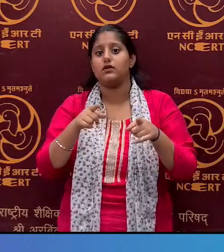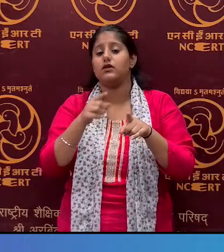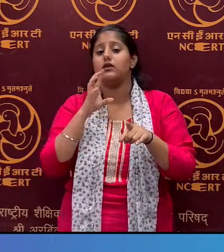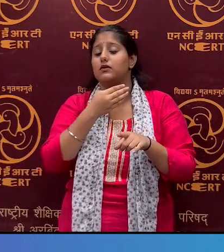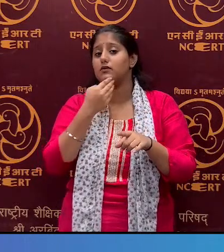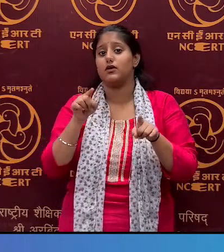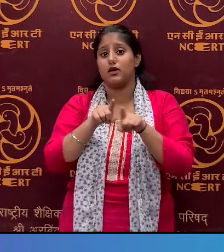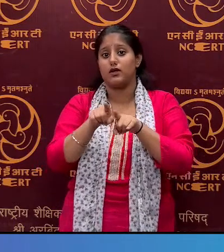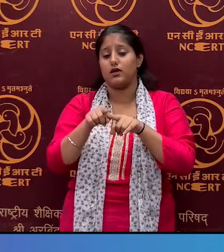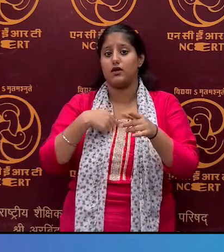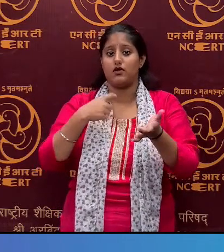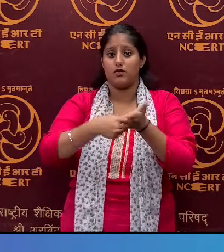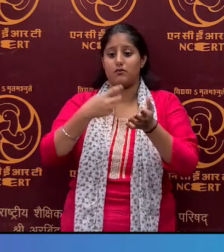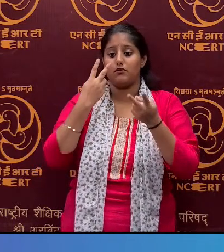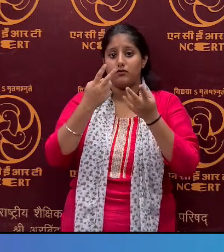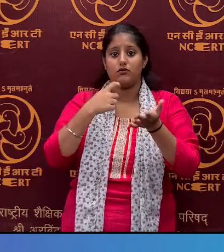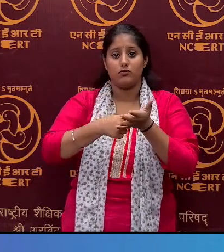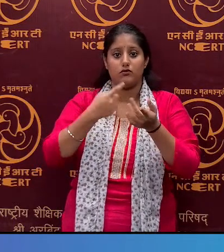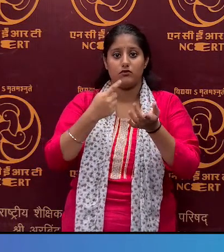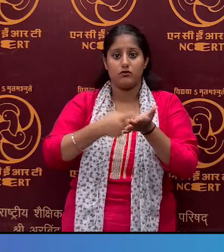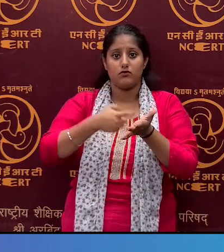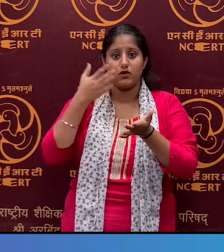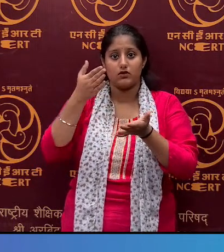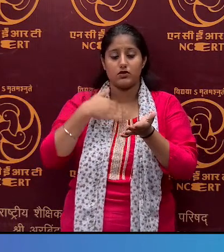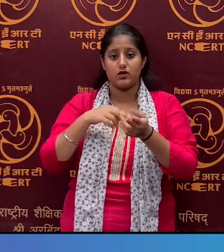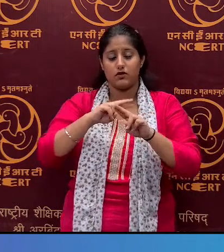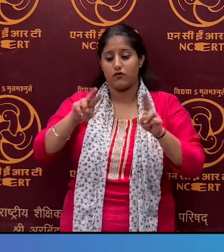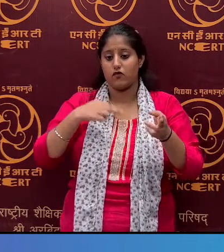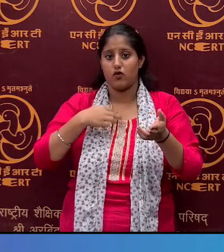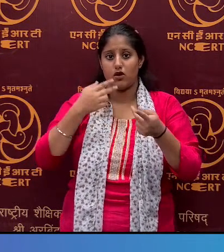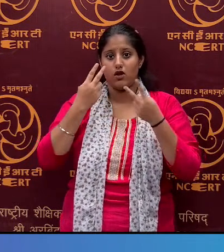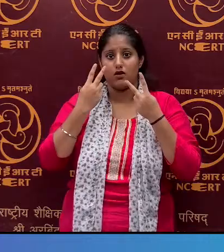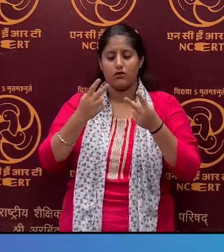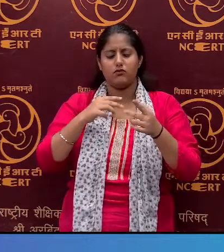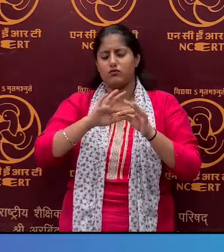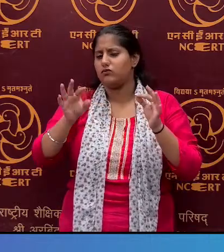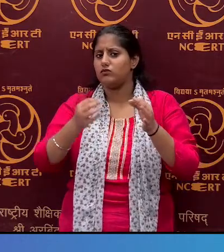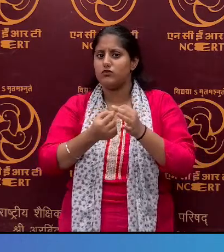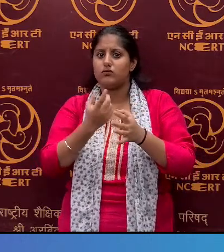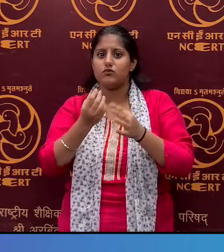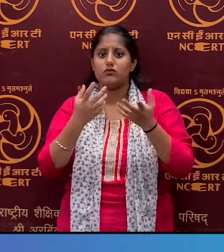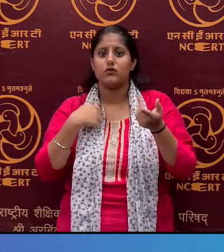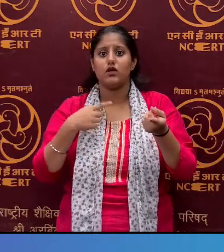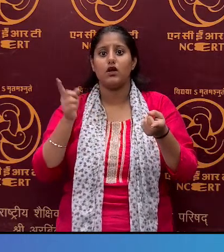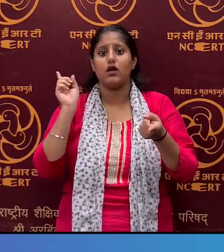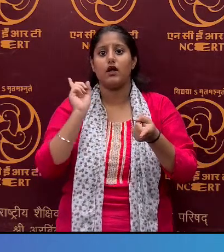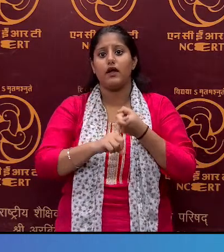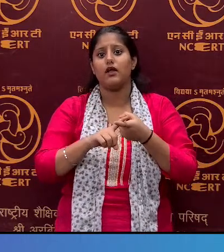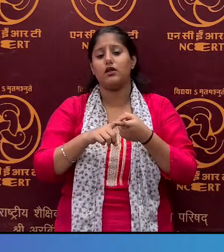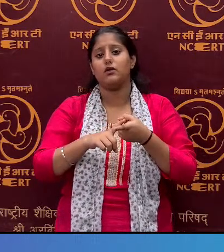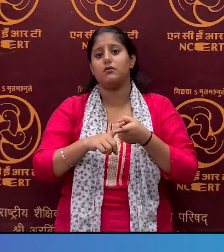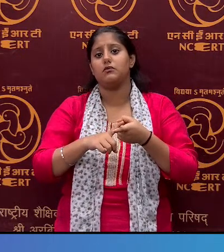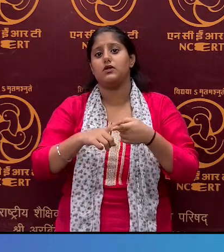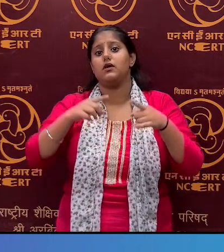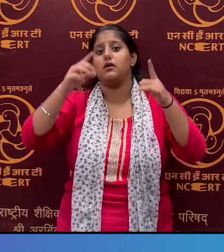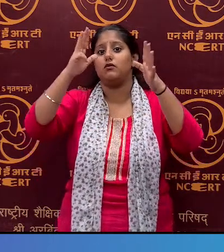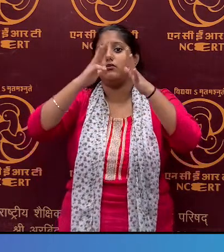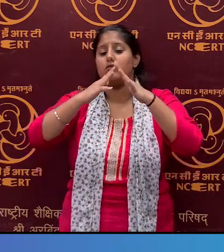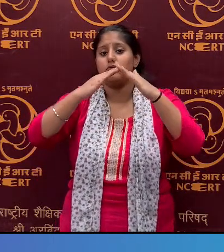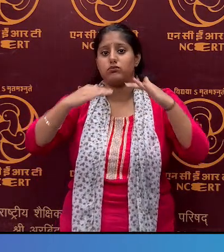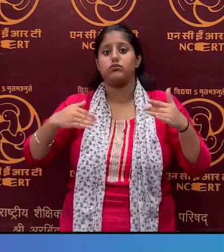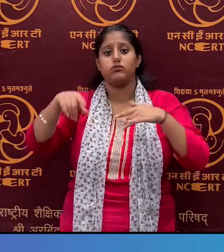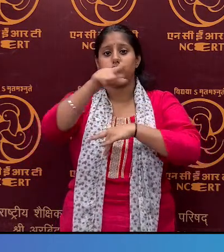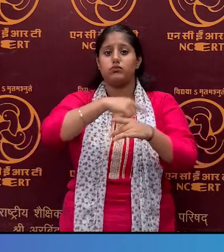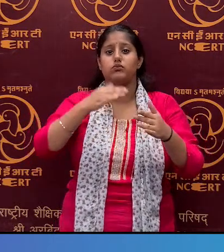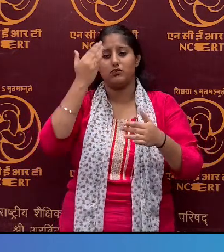check in Rajasthan, where entire Rajasthan experienced extreme hot. Suddenly a place called Mount Abu, I hope the viewers